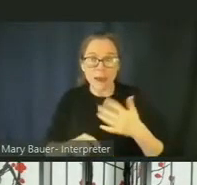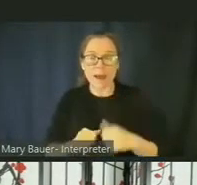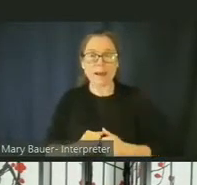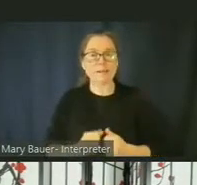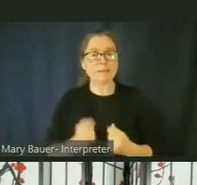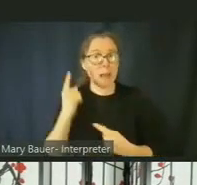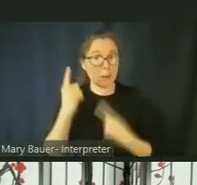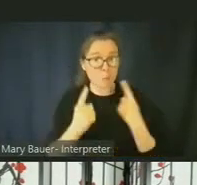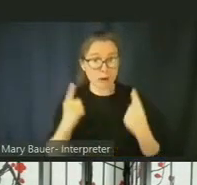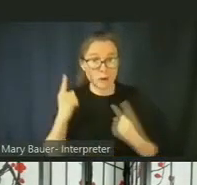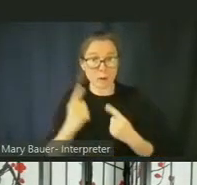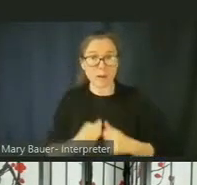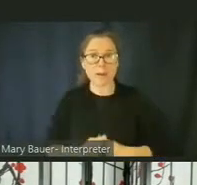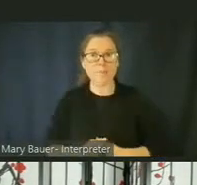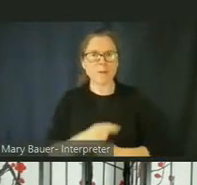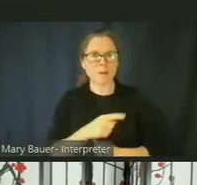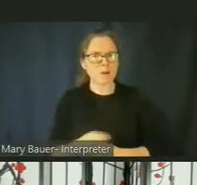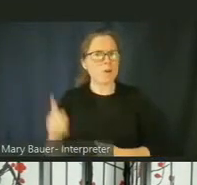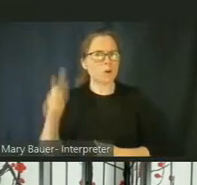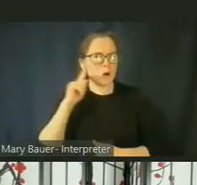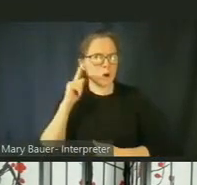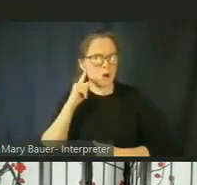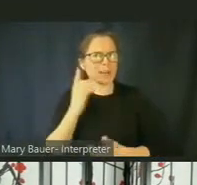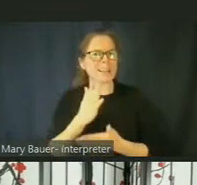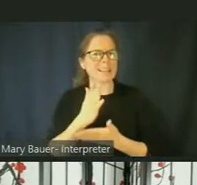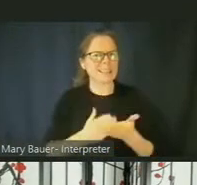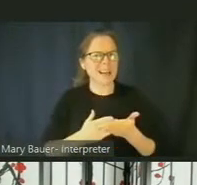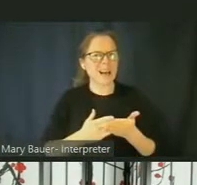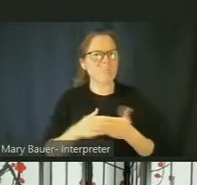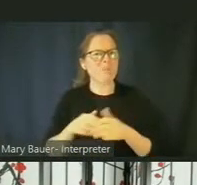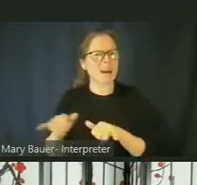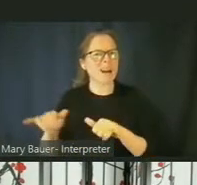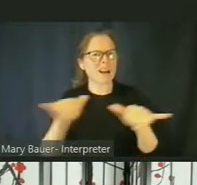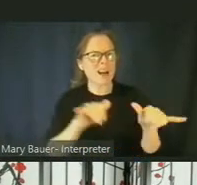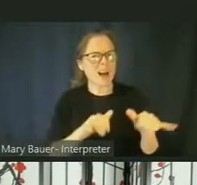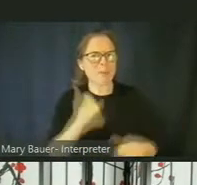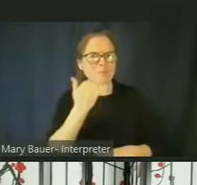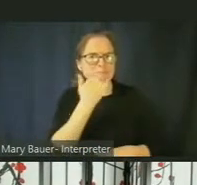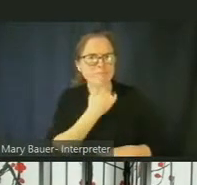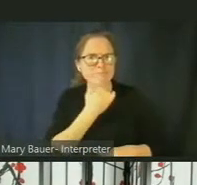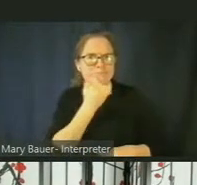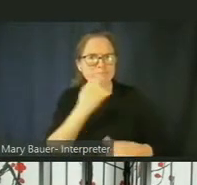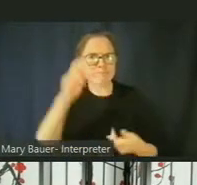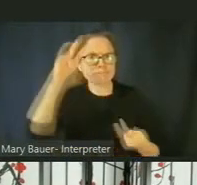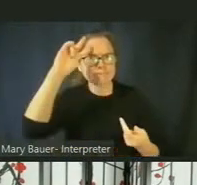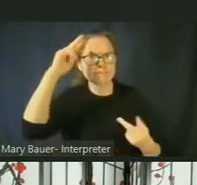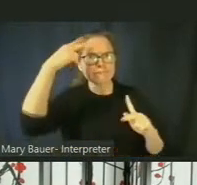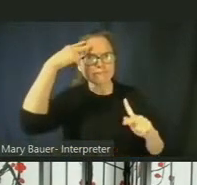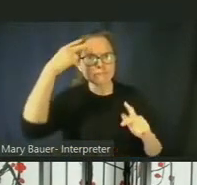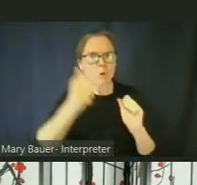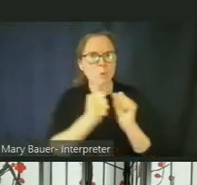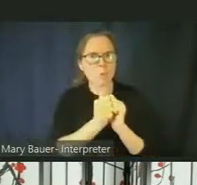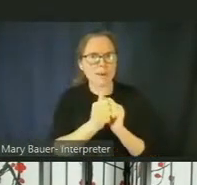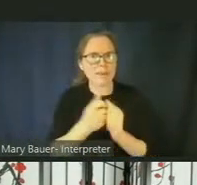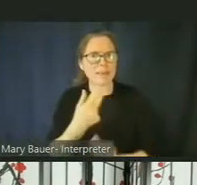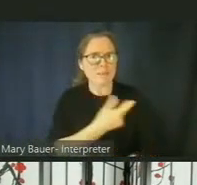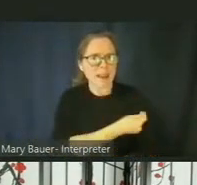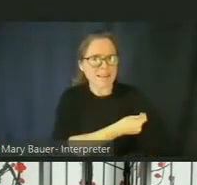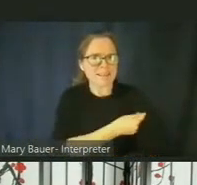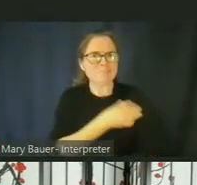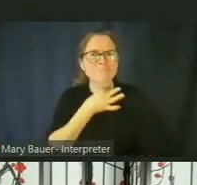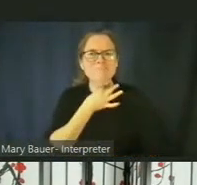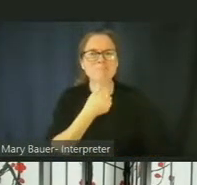all heard the myths, the common myths around the COVID vaccine, is there a myth that you think